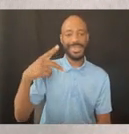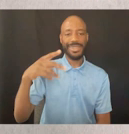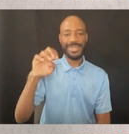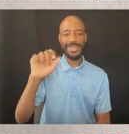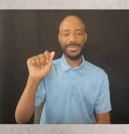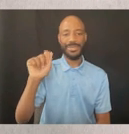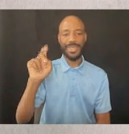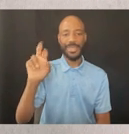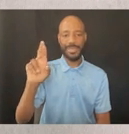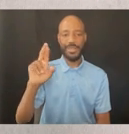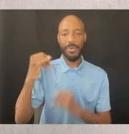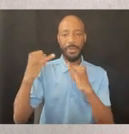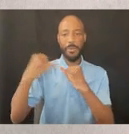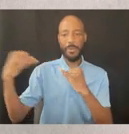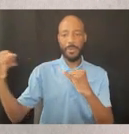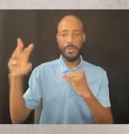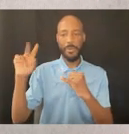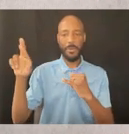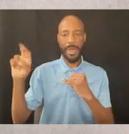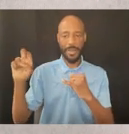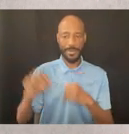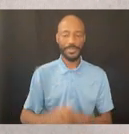The description of this piece.